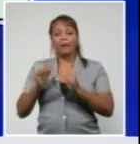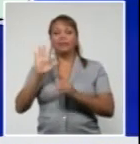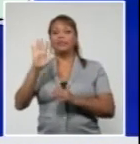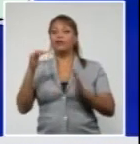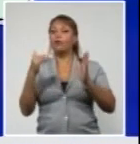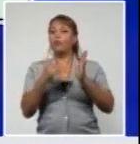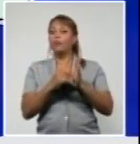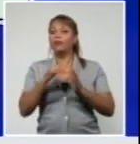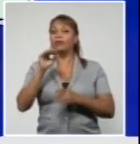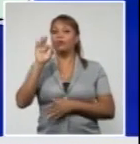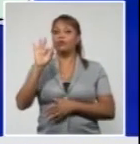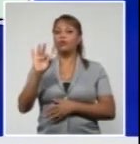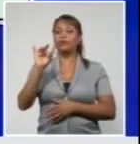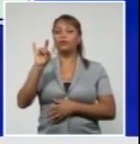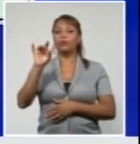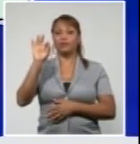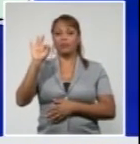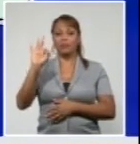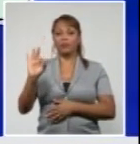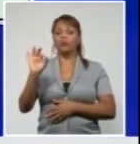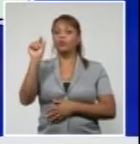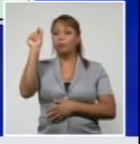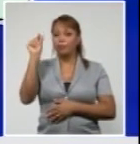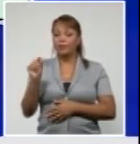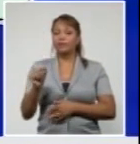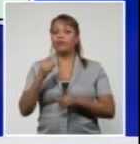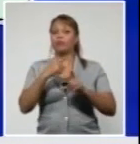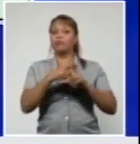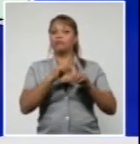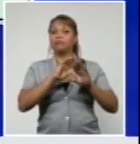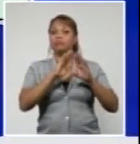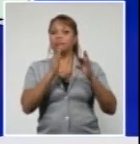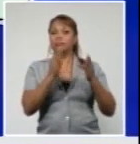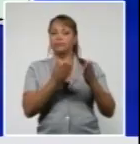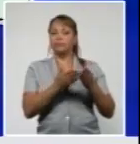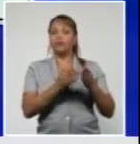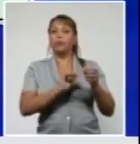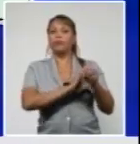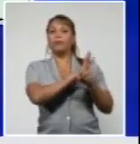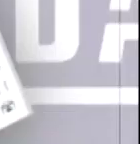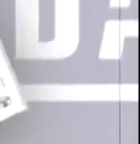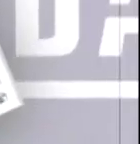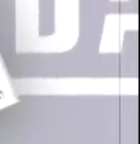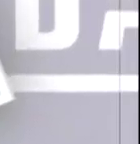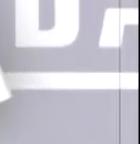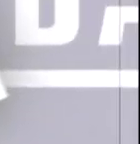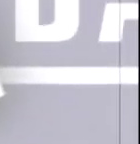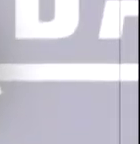information we have on the behavior of the pandemic in Cuba and the world.